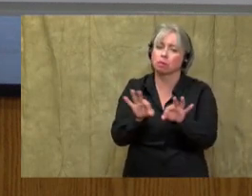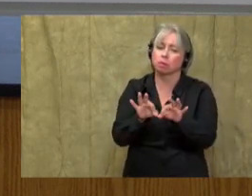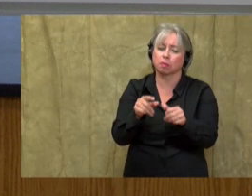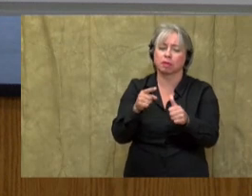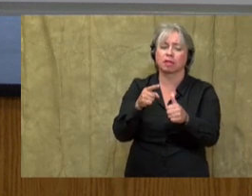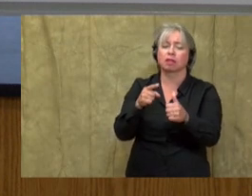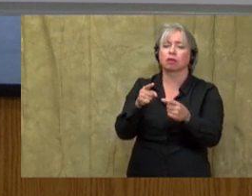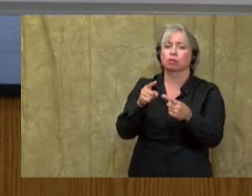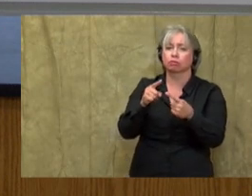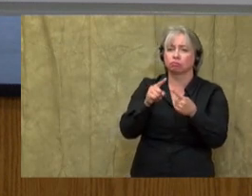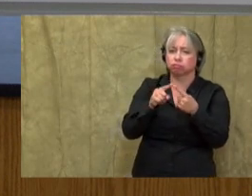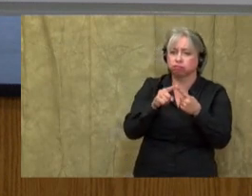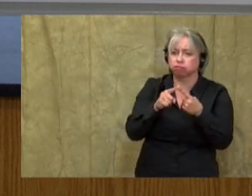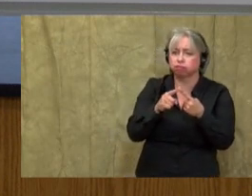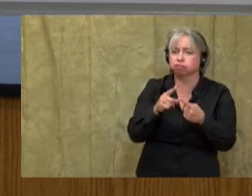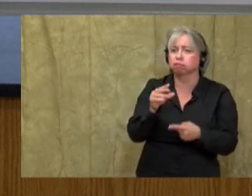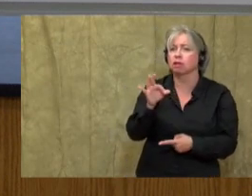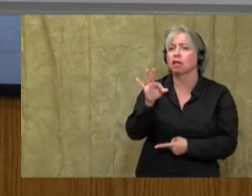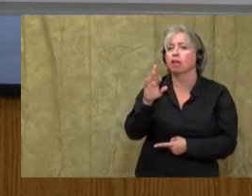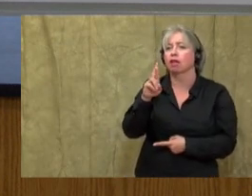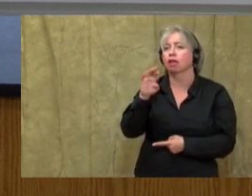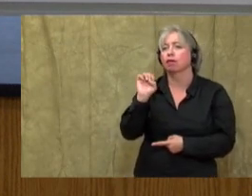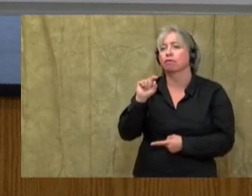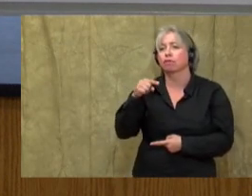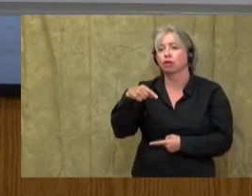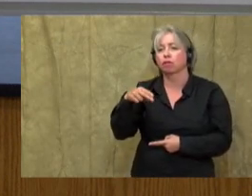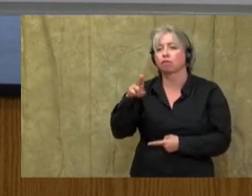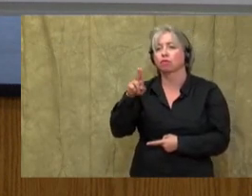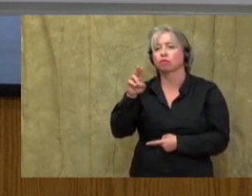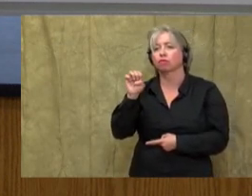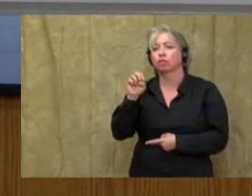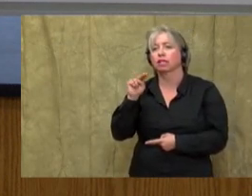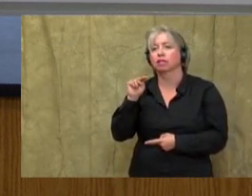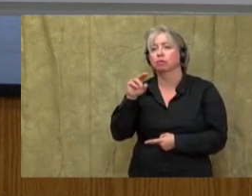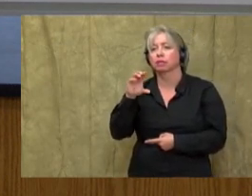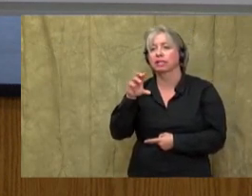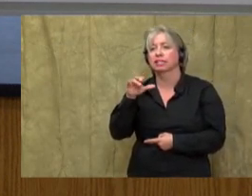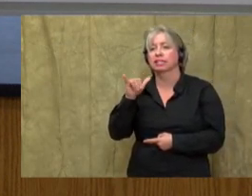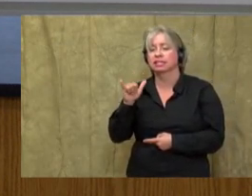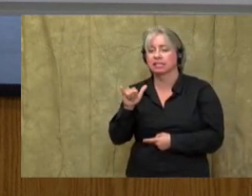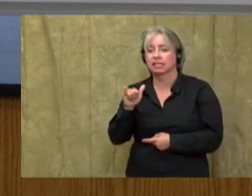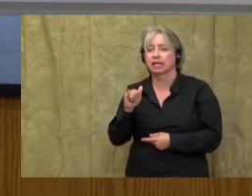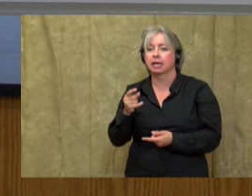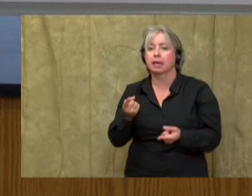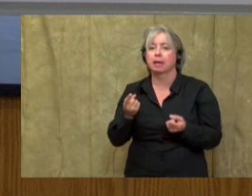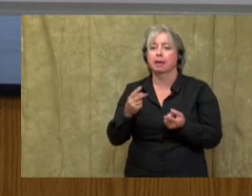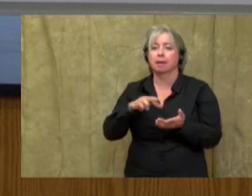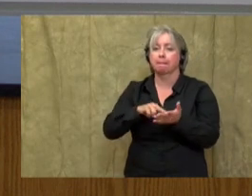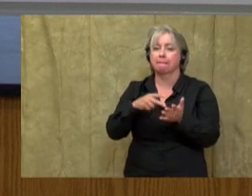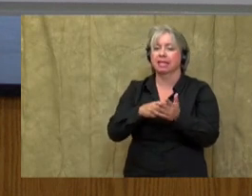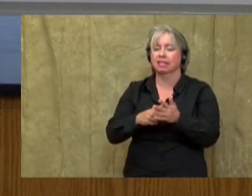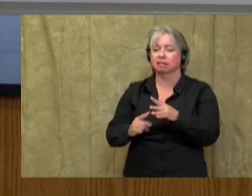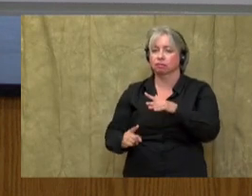frequency. And I want you to relate the word frequency to the word frequent. If I were to tell you something